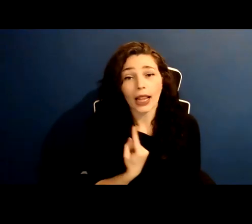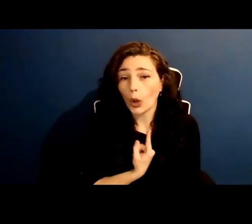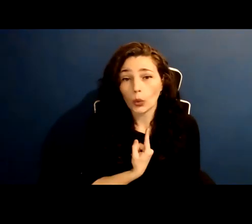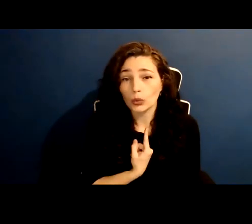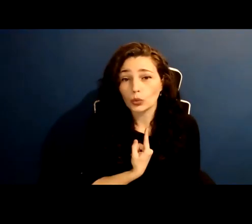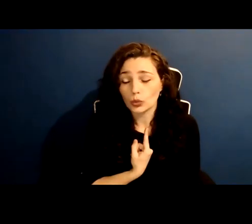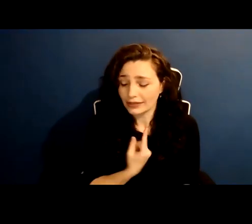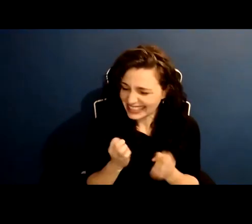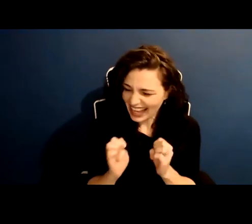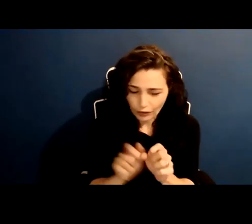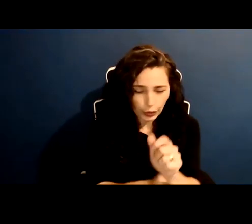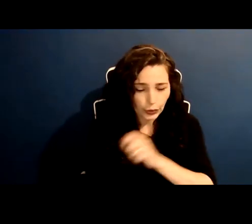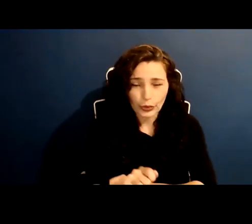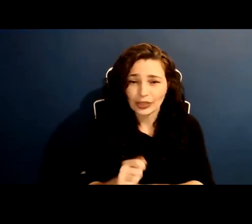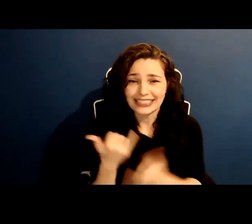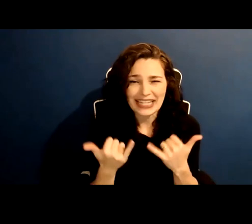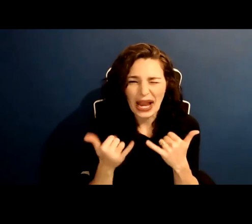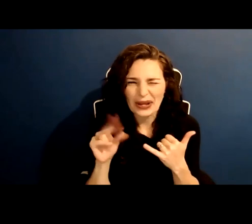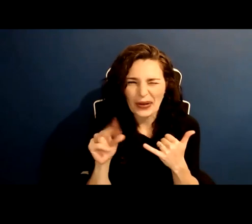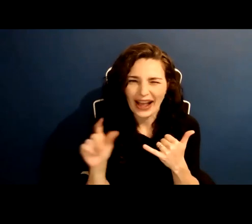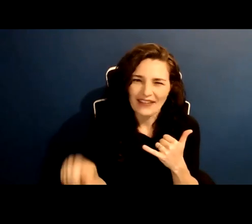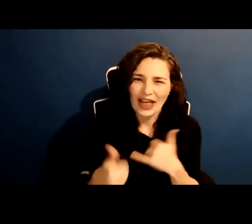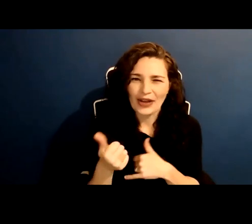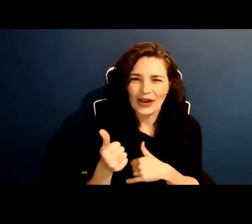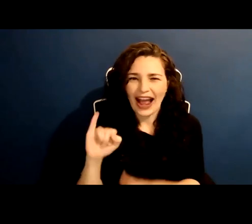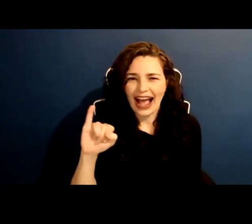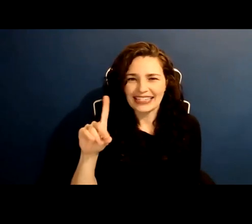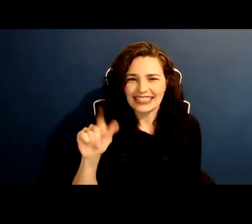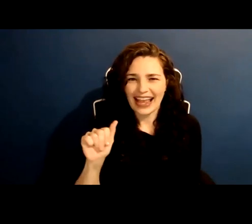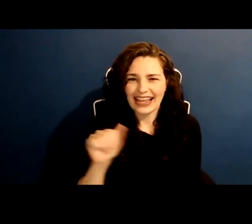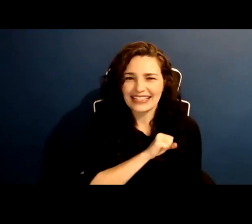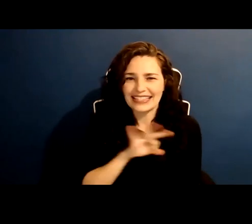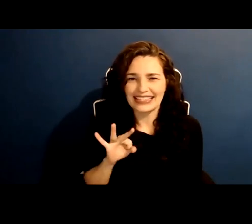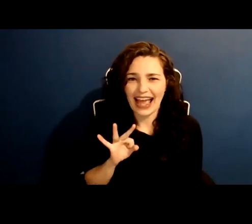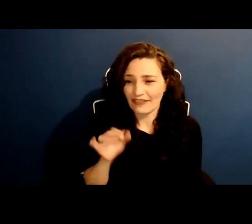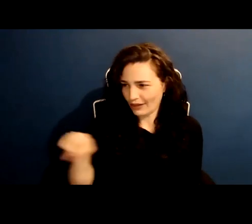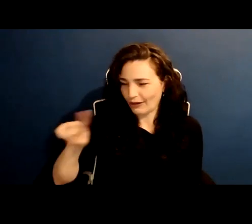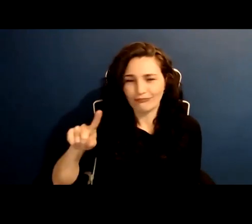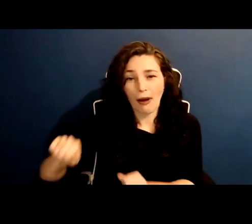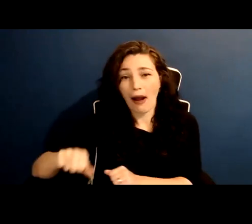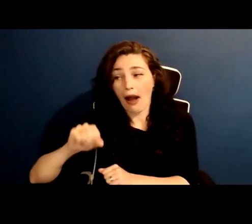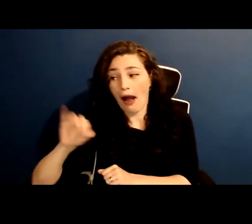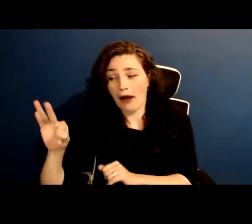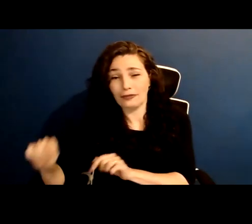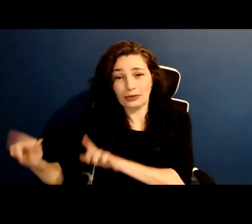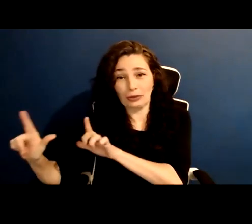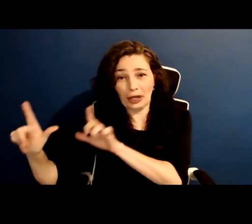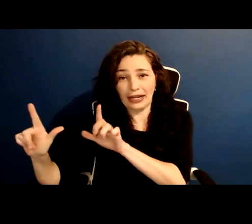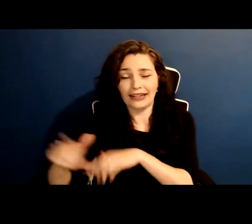today. My fellow IDA staff is off screen supporting us. I want to acknowledge